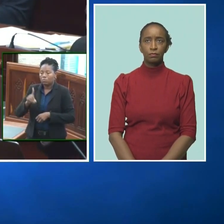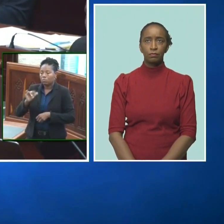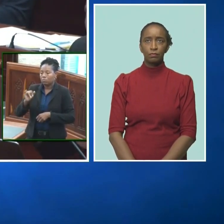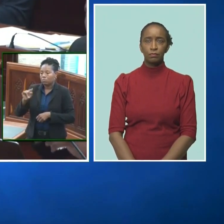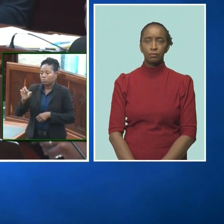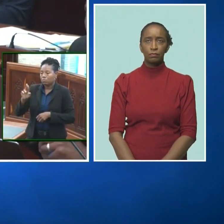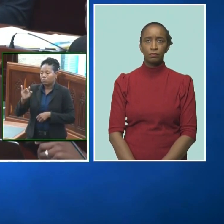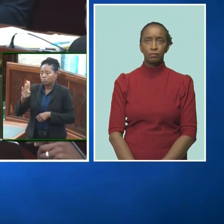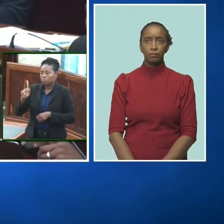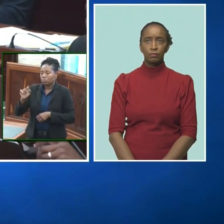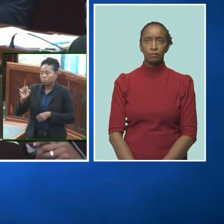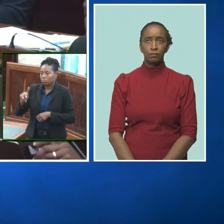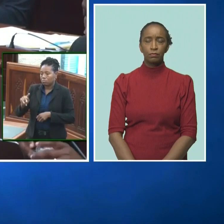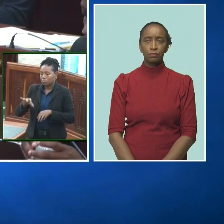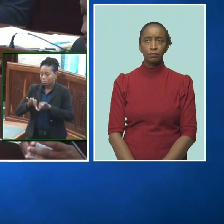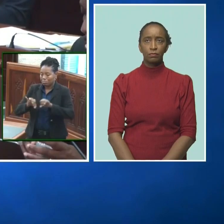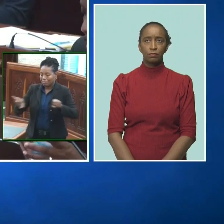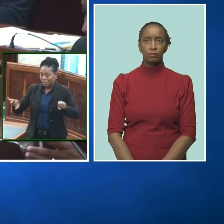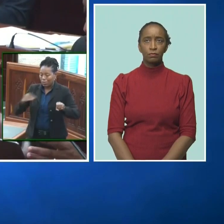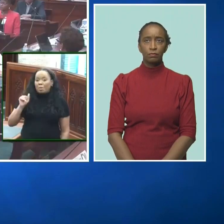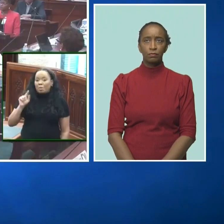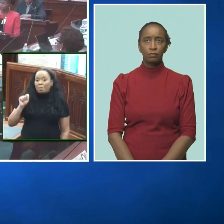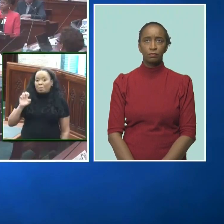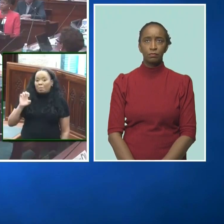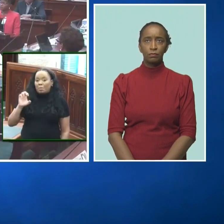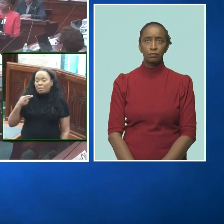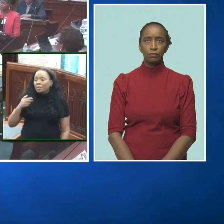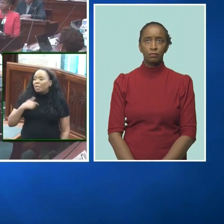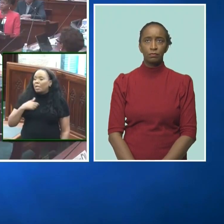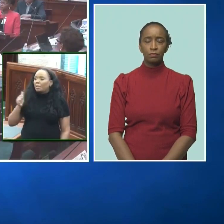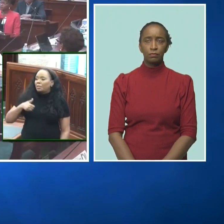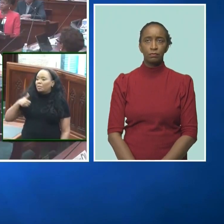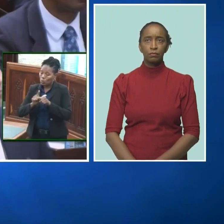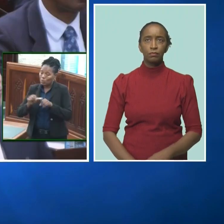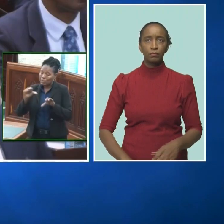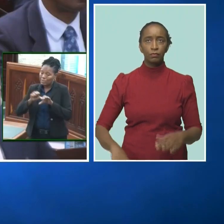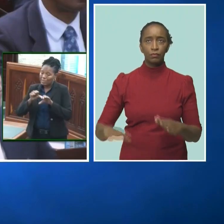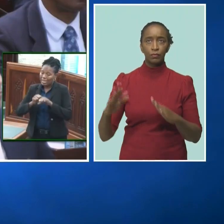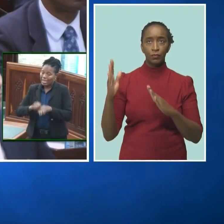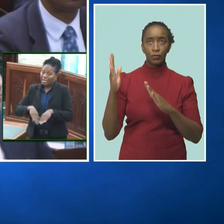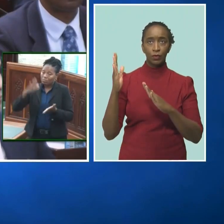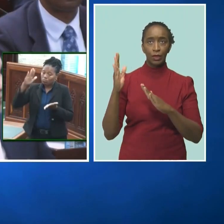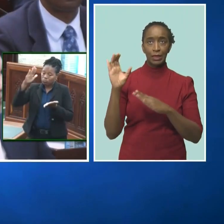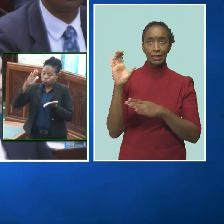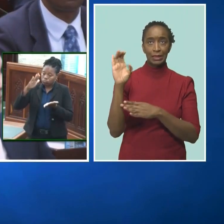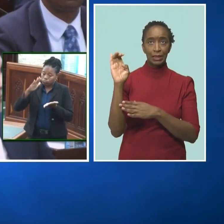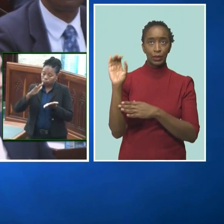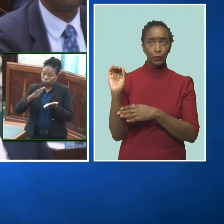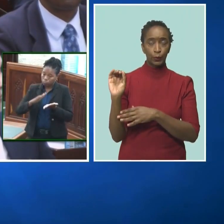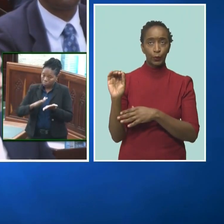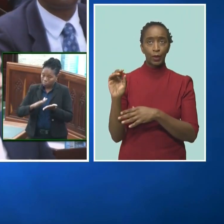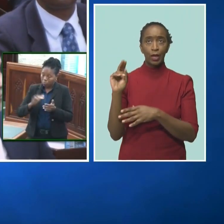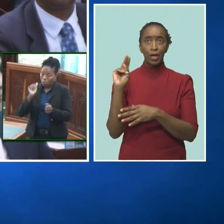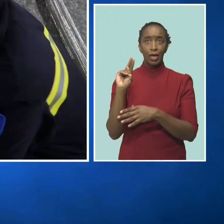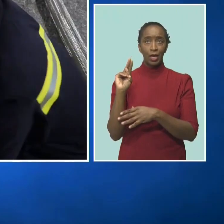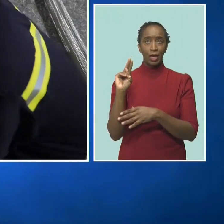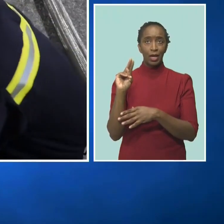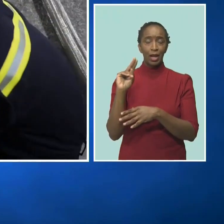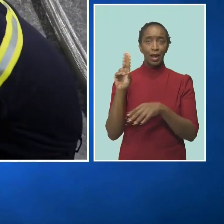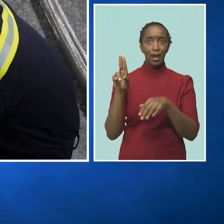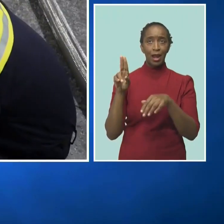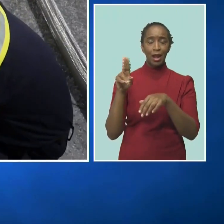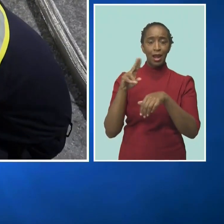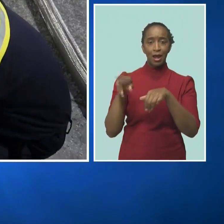gas infrastructure. This is 60 years old. Chief Executive Officer of the Barbados National Oil Company Limited, James Brown, notes